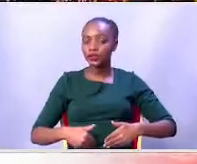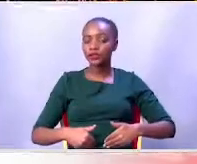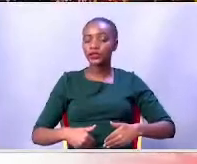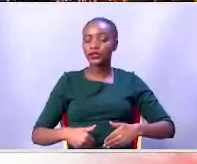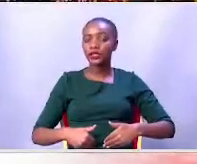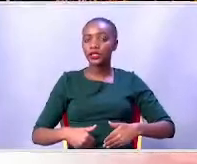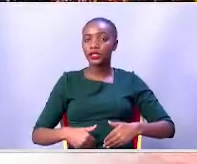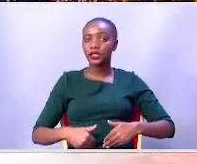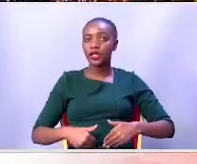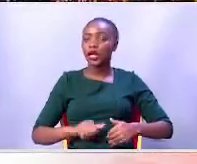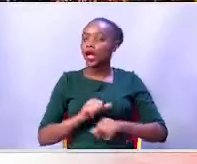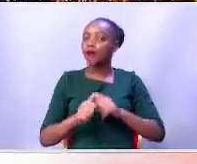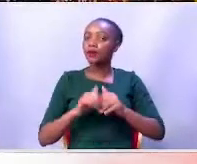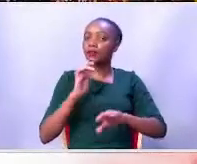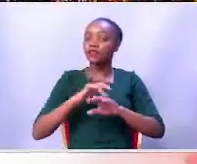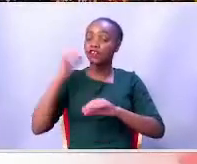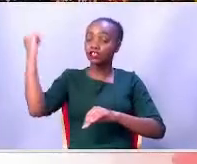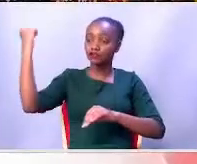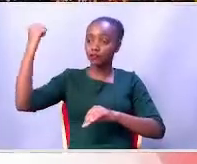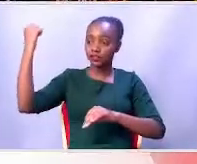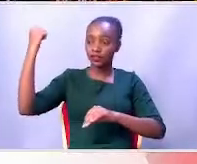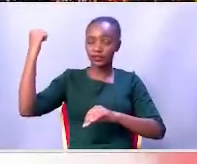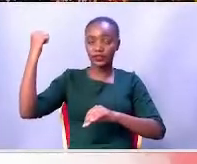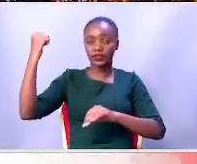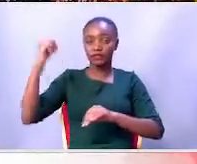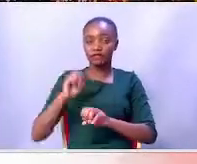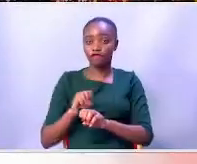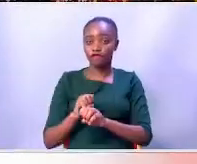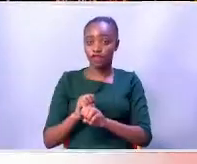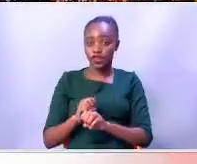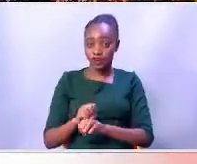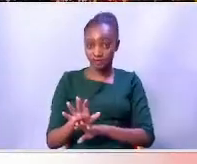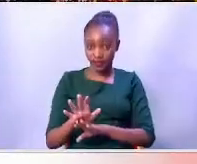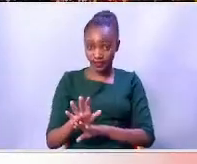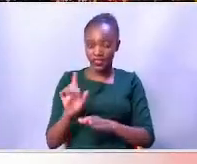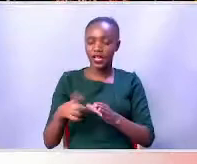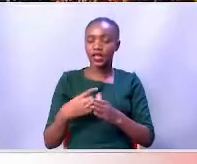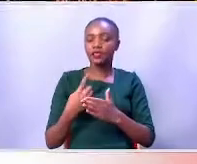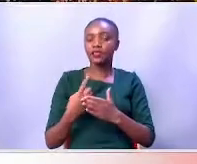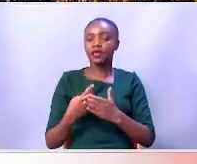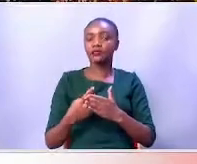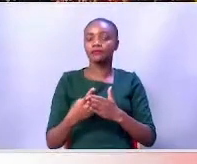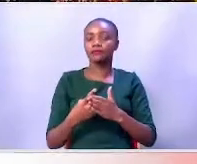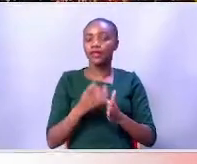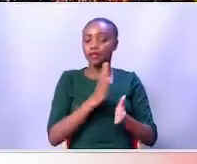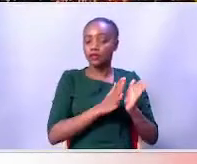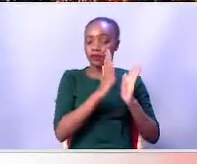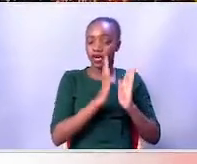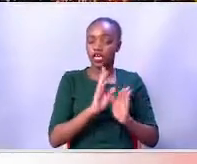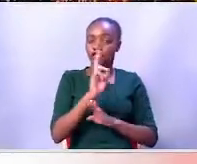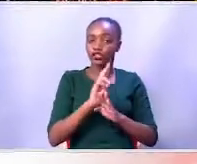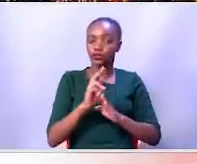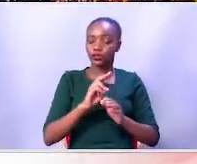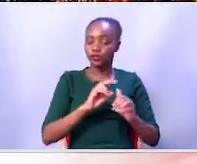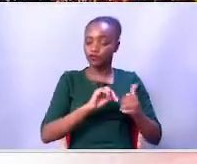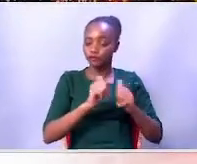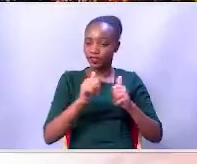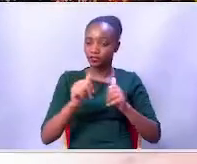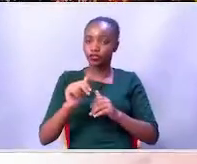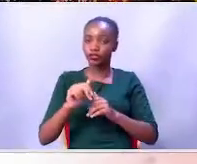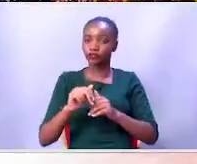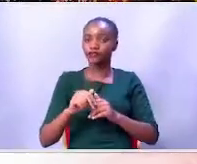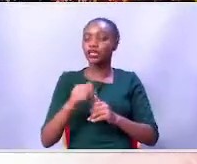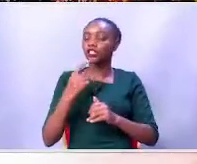the youth on the effects of politics of incitement. The organizers used the tournament to preach peace